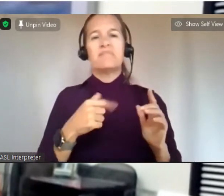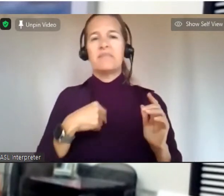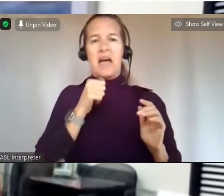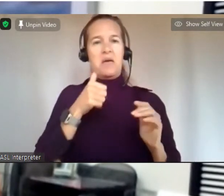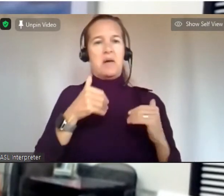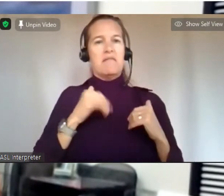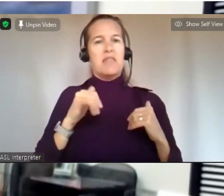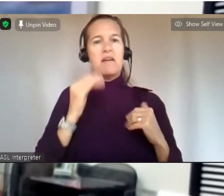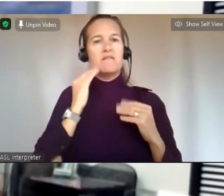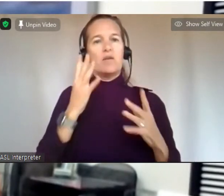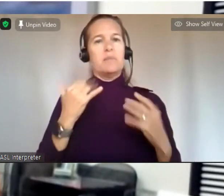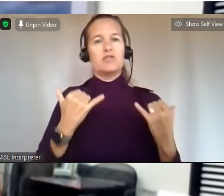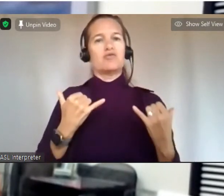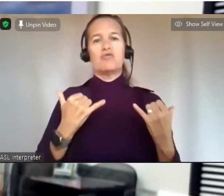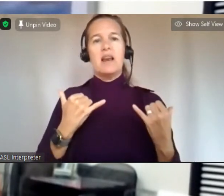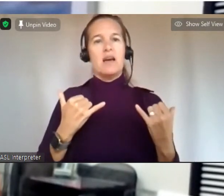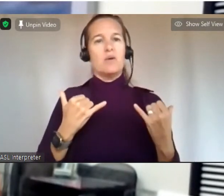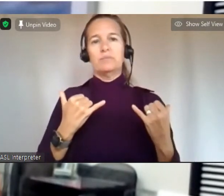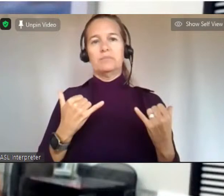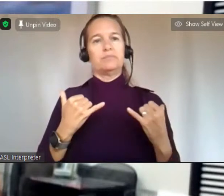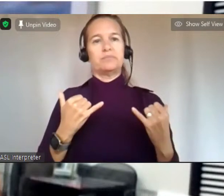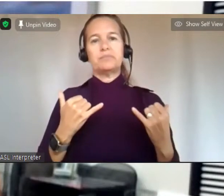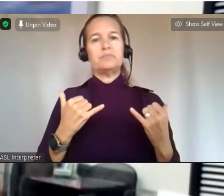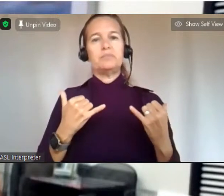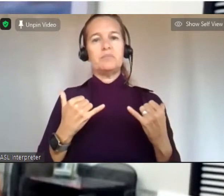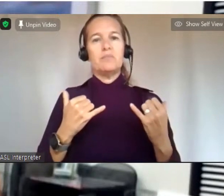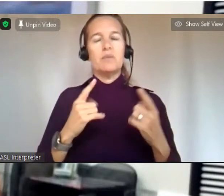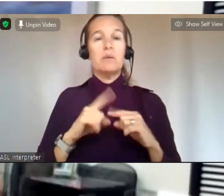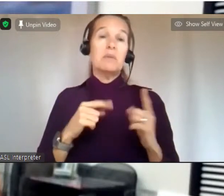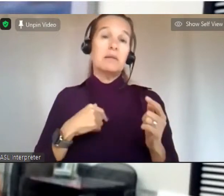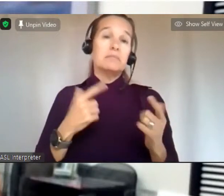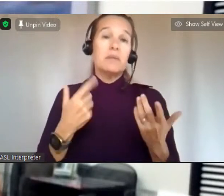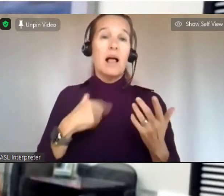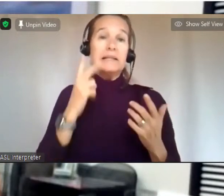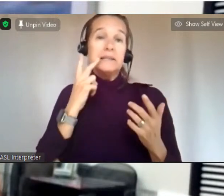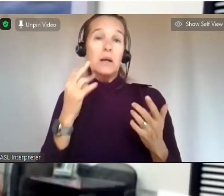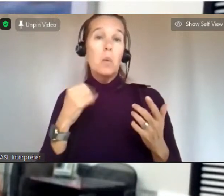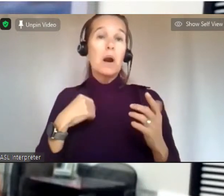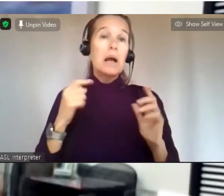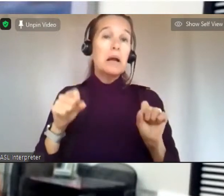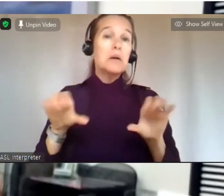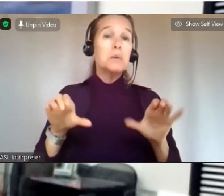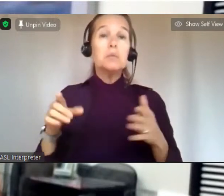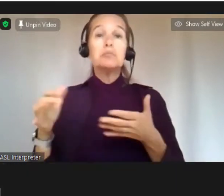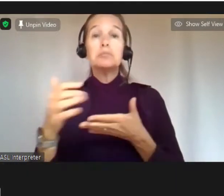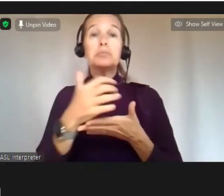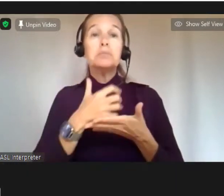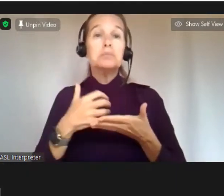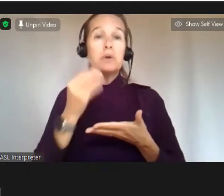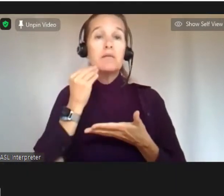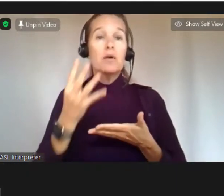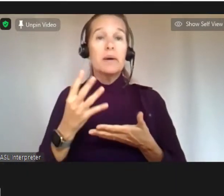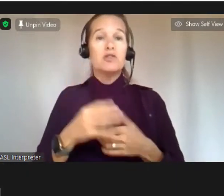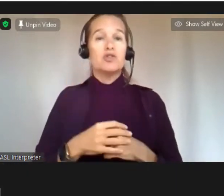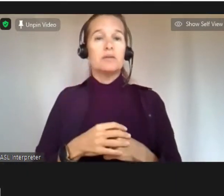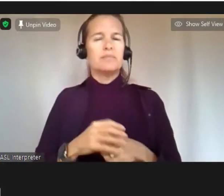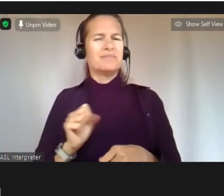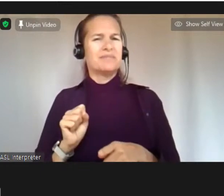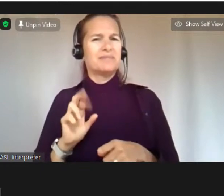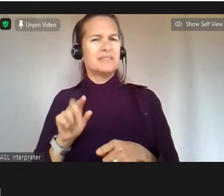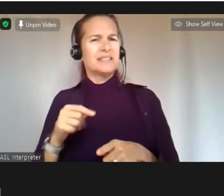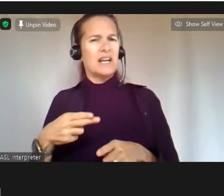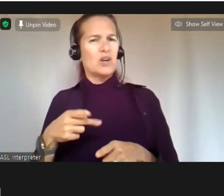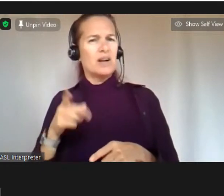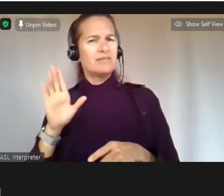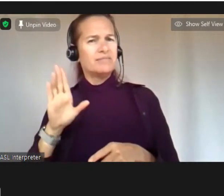that information, but I do hear that request, and we'll see what we can put together. So it sounds like